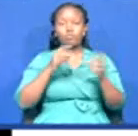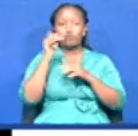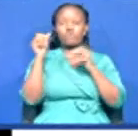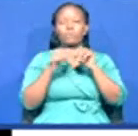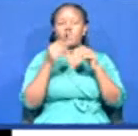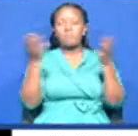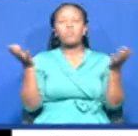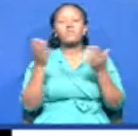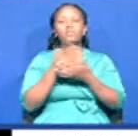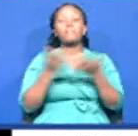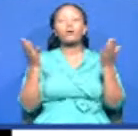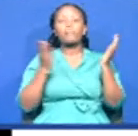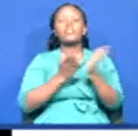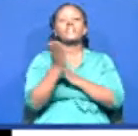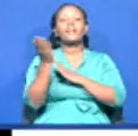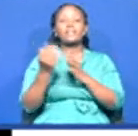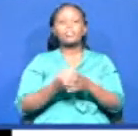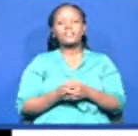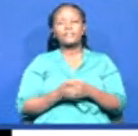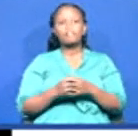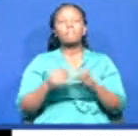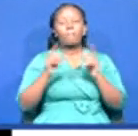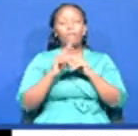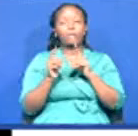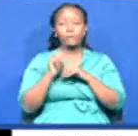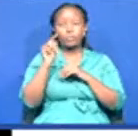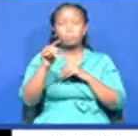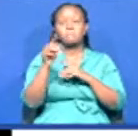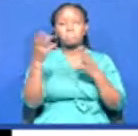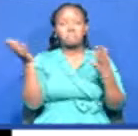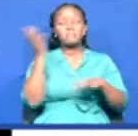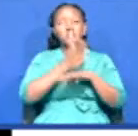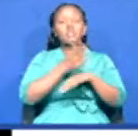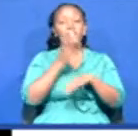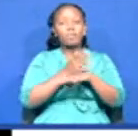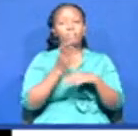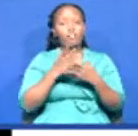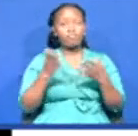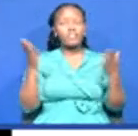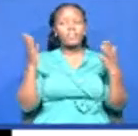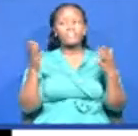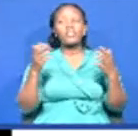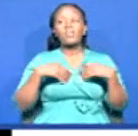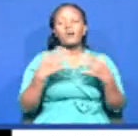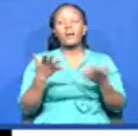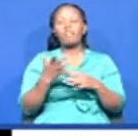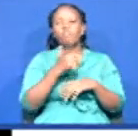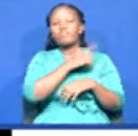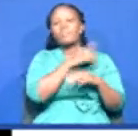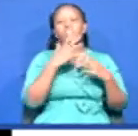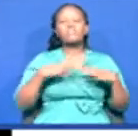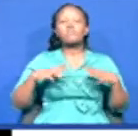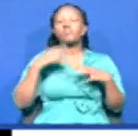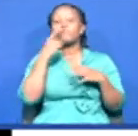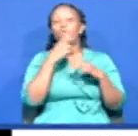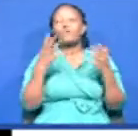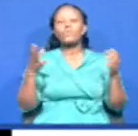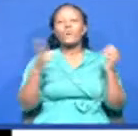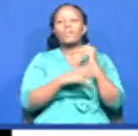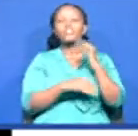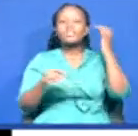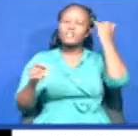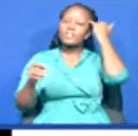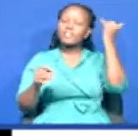rights. These counterfeiters are lazy people who are stealing ideas made